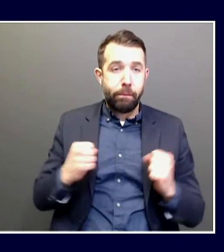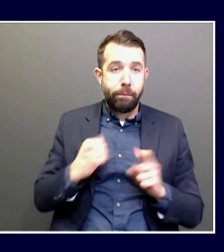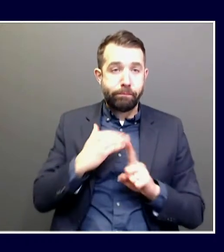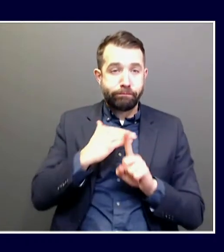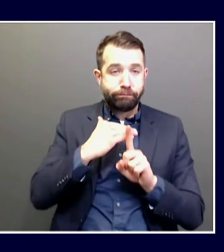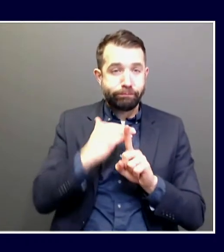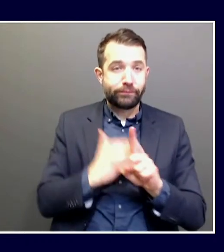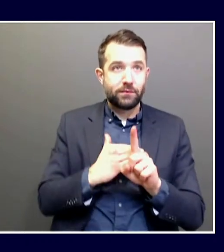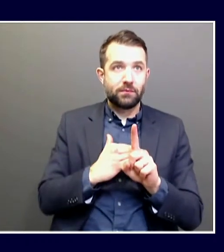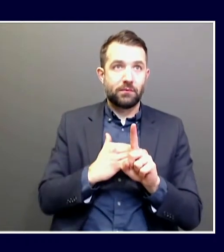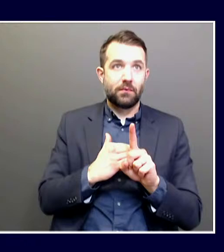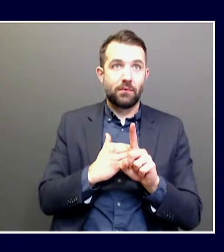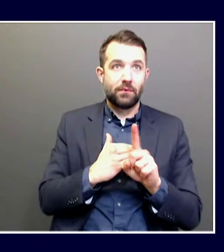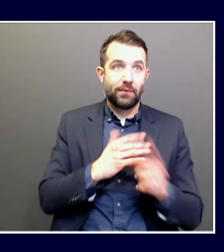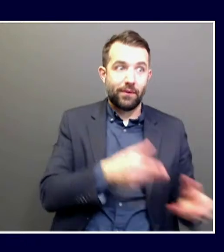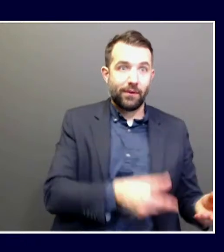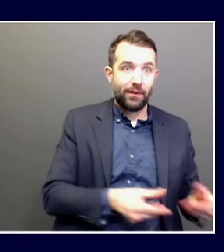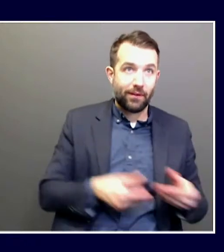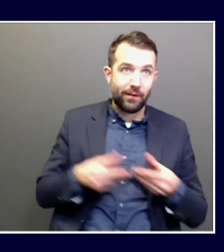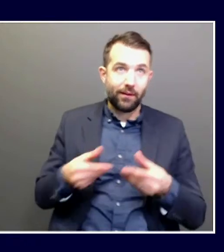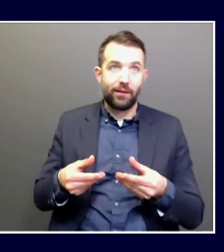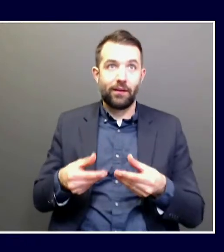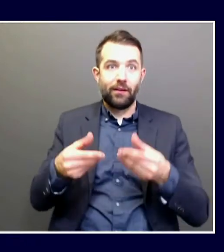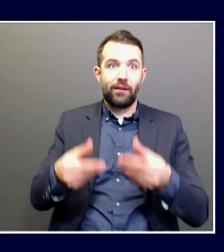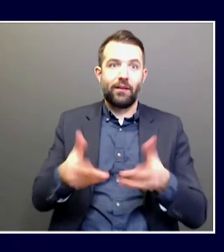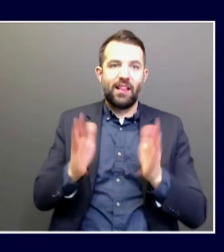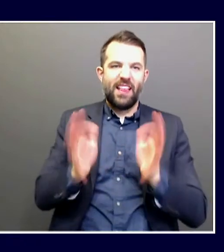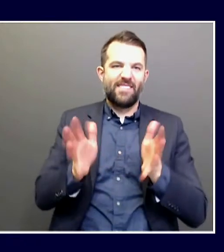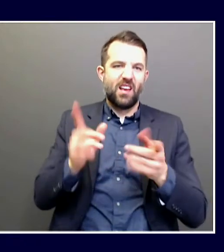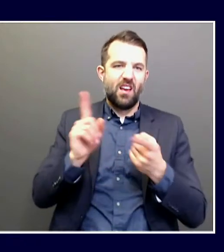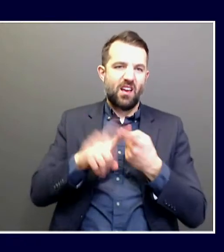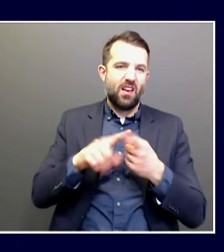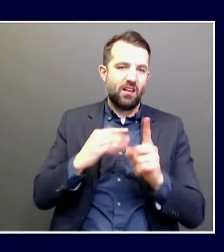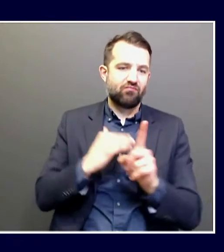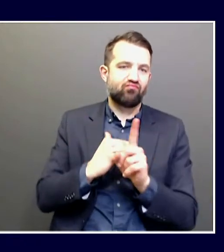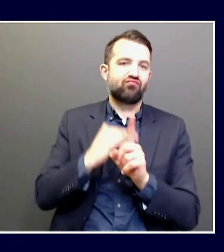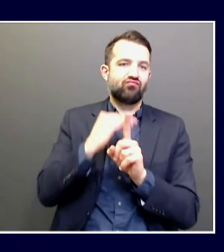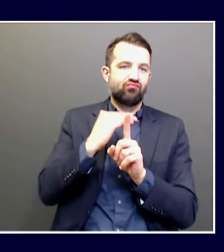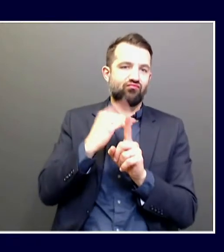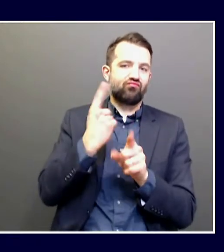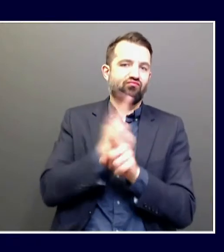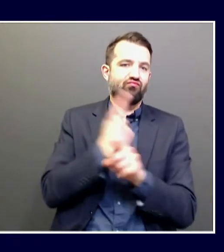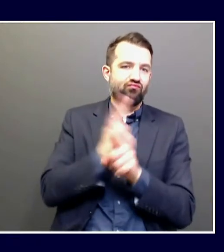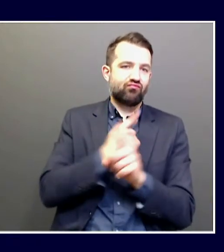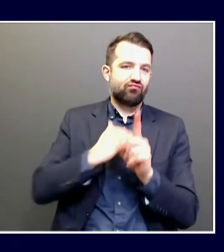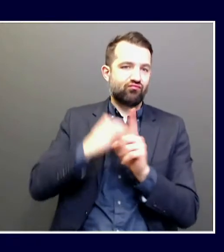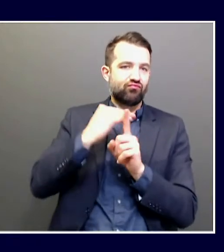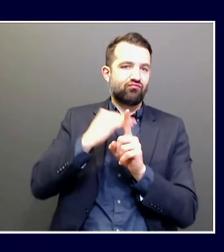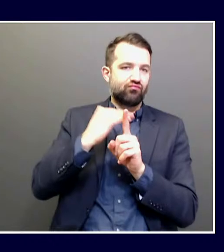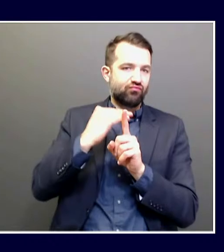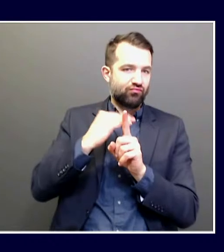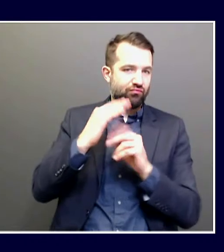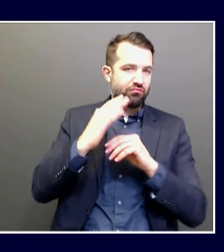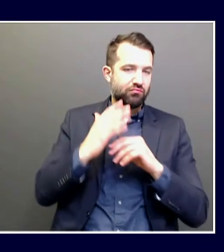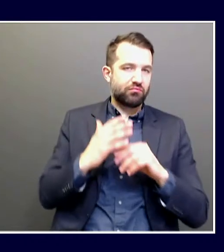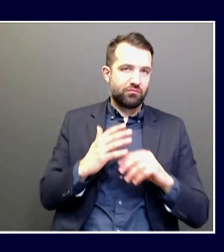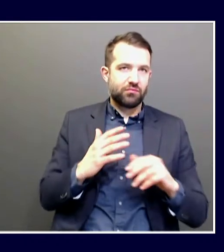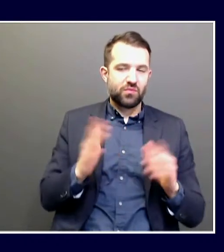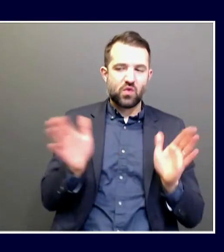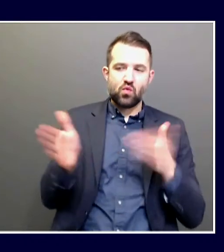up to room temperature before you use it, just to make sure all of the reagents or chemicals in the kit have had time to make sure that they're fully